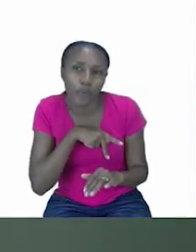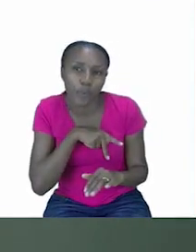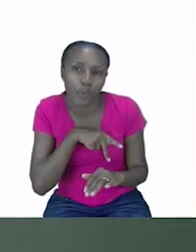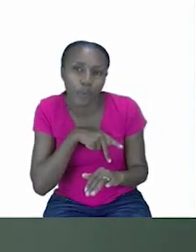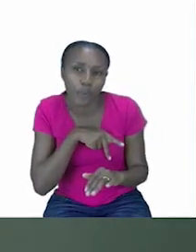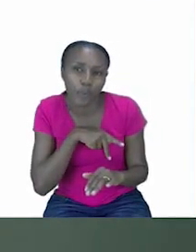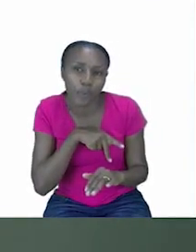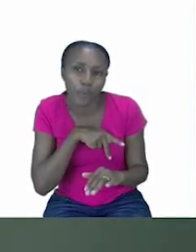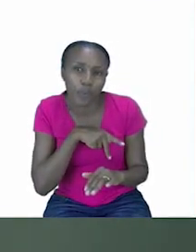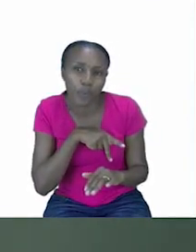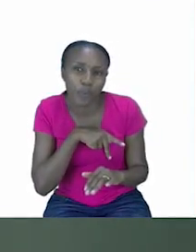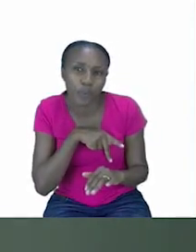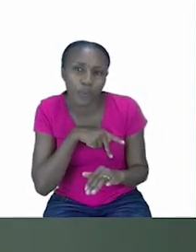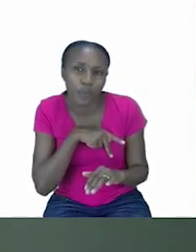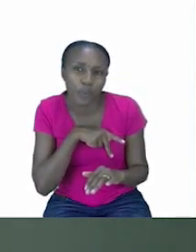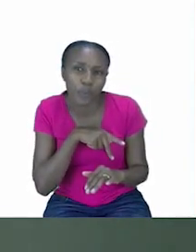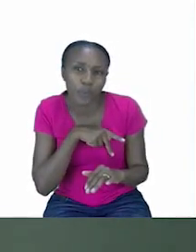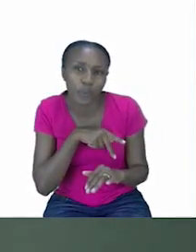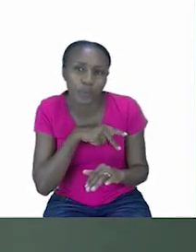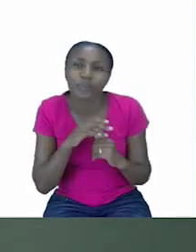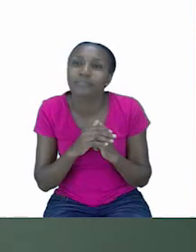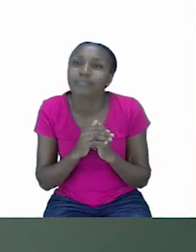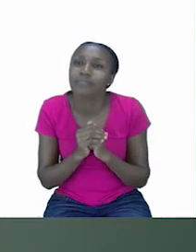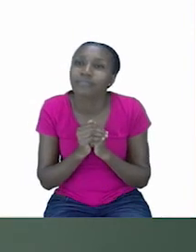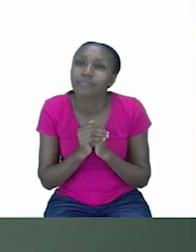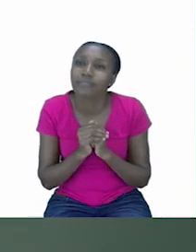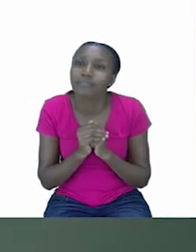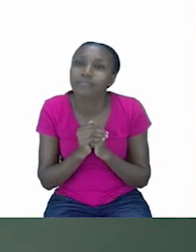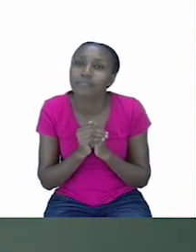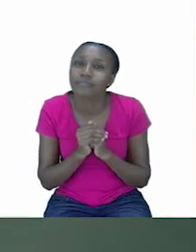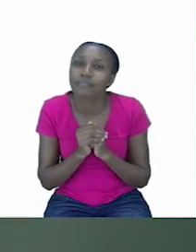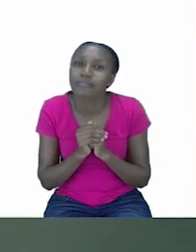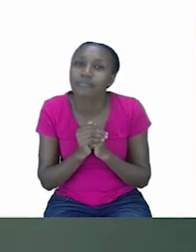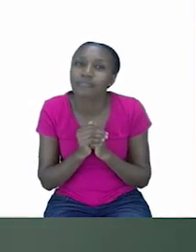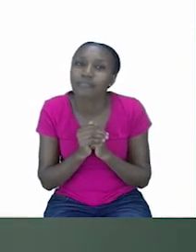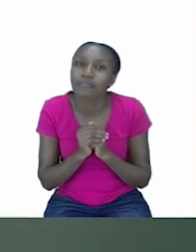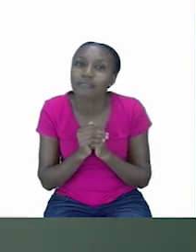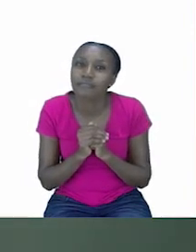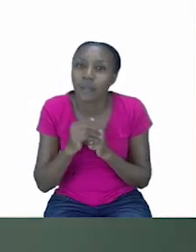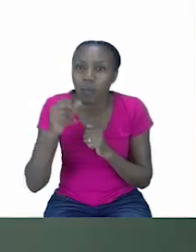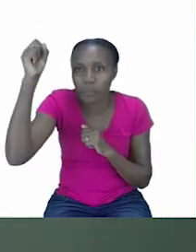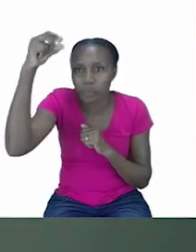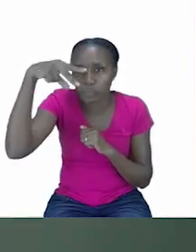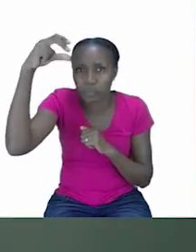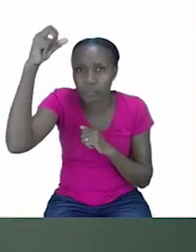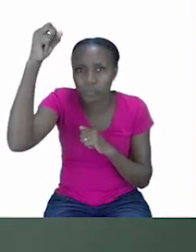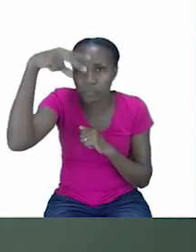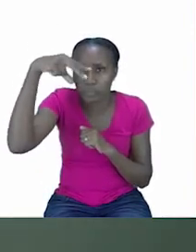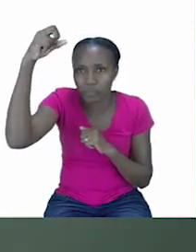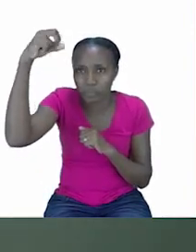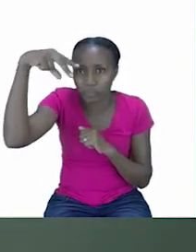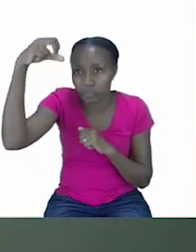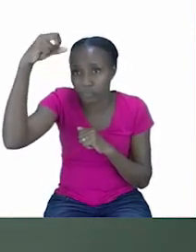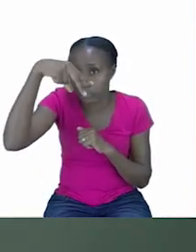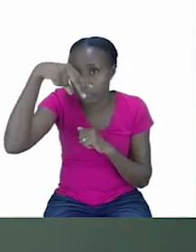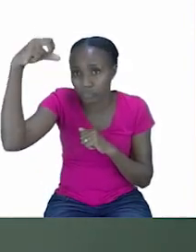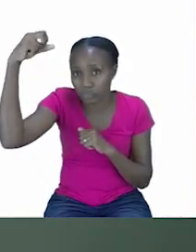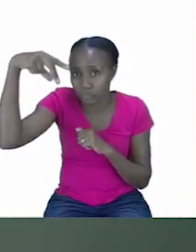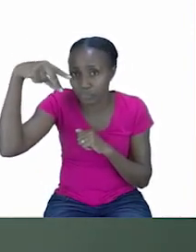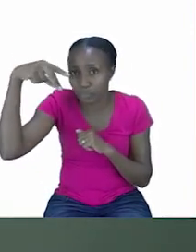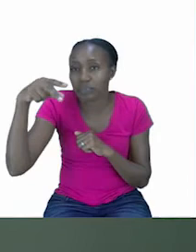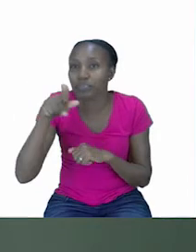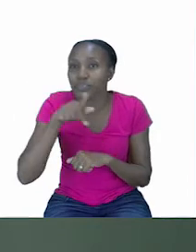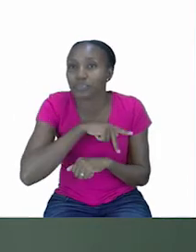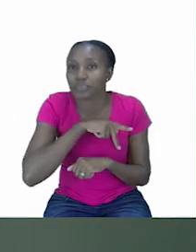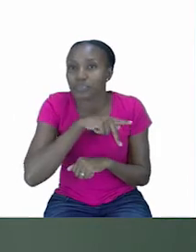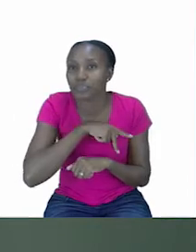Purple. And we are going to make purple stars. Let's make purple stars.